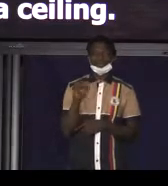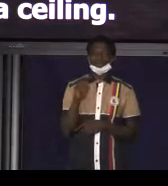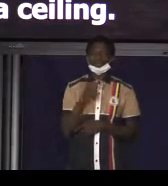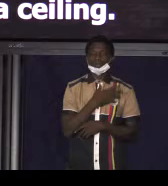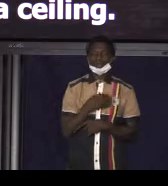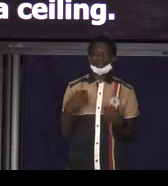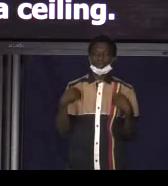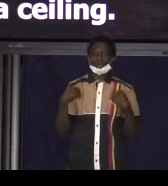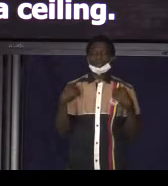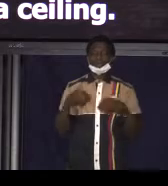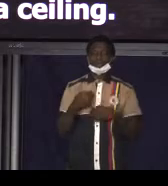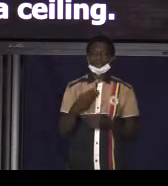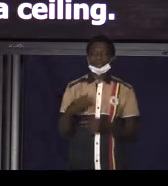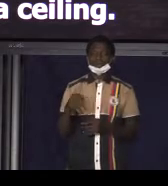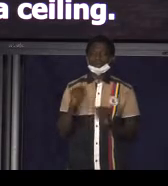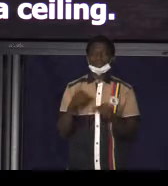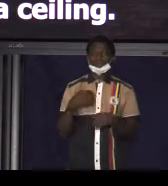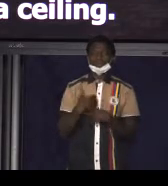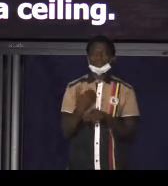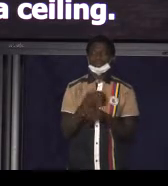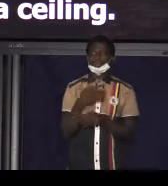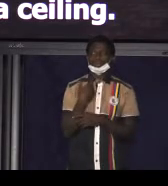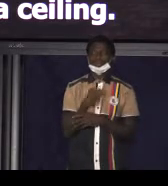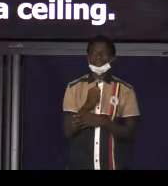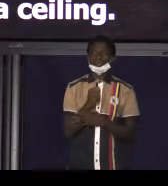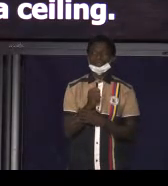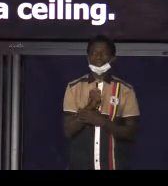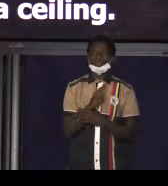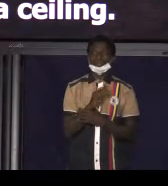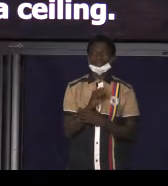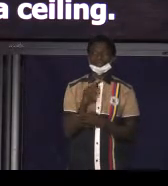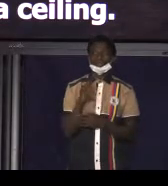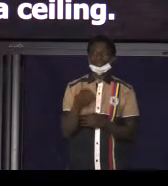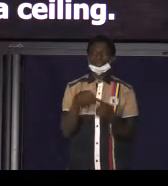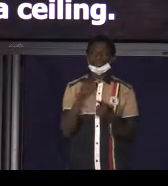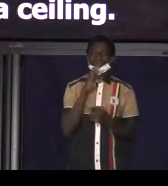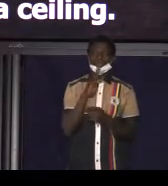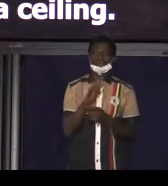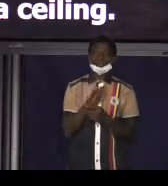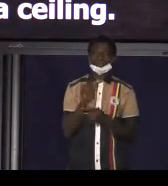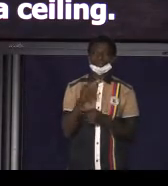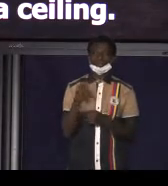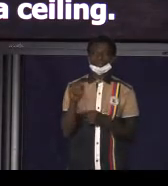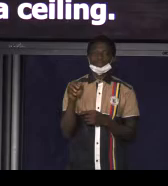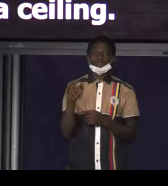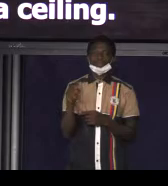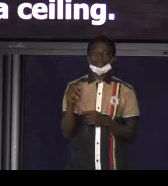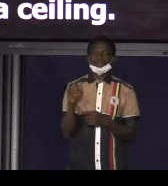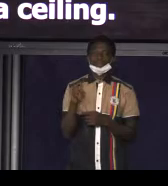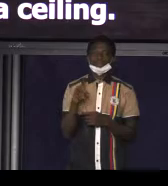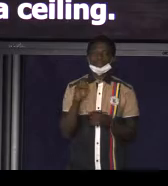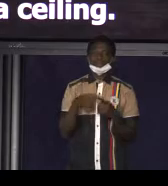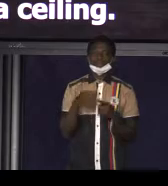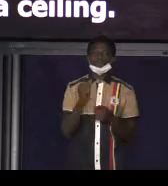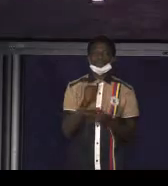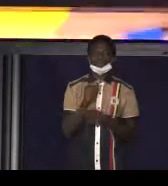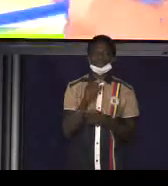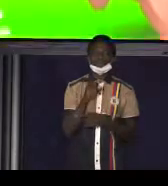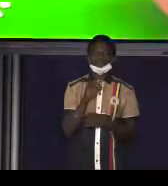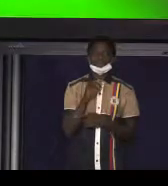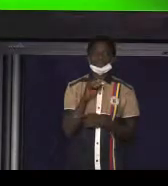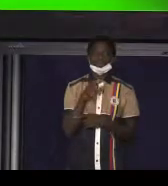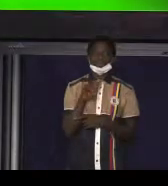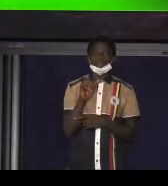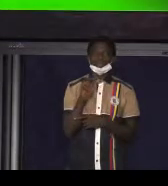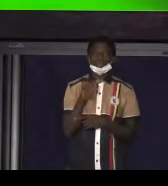clothing material can make the balloon to be attracted to a ceiling. So that is, we are talking